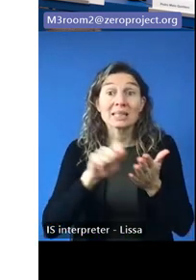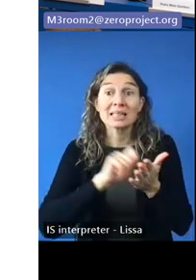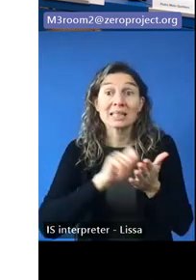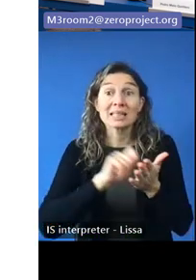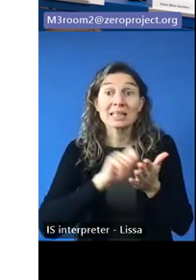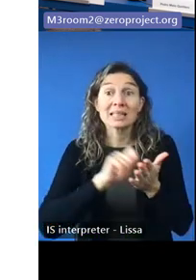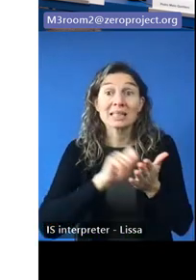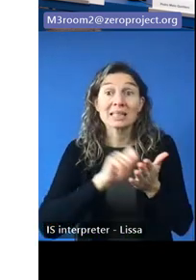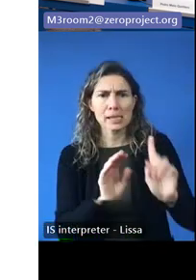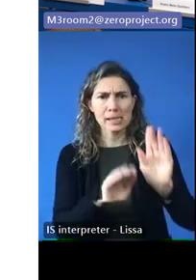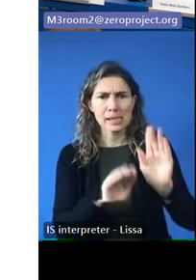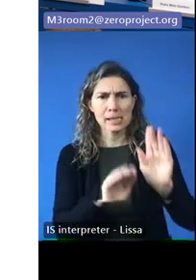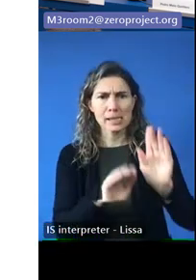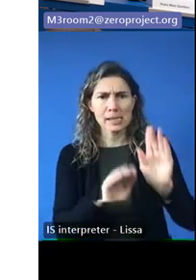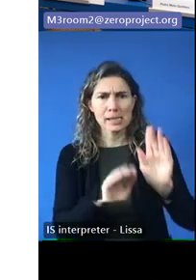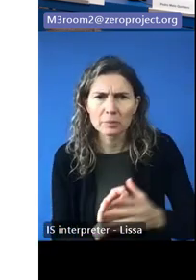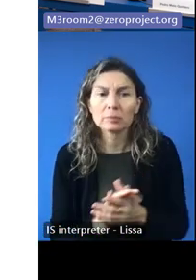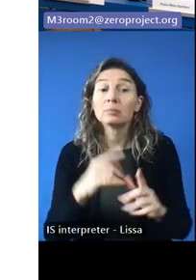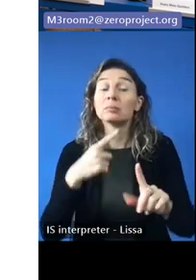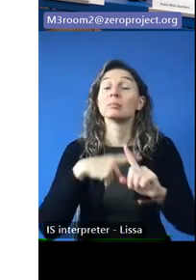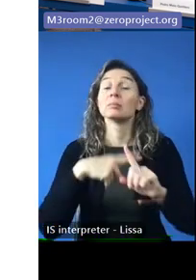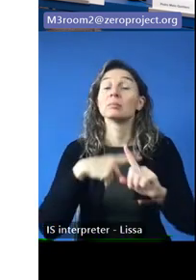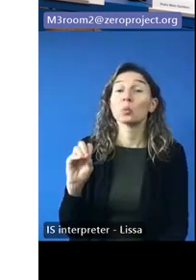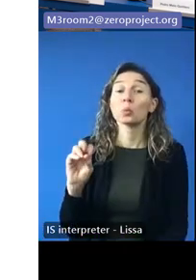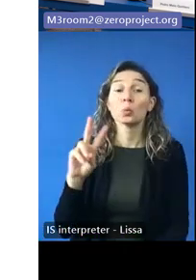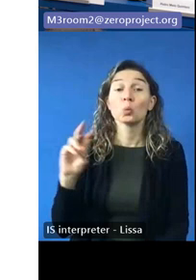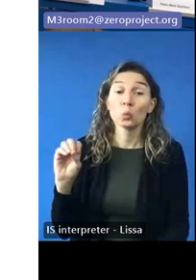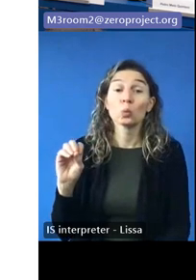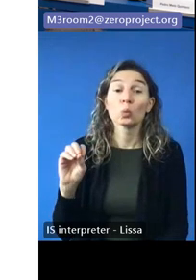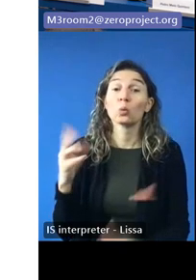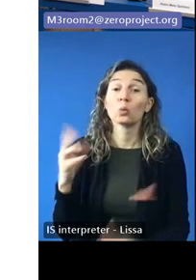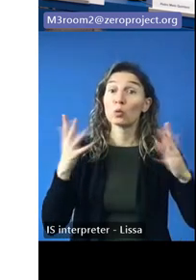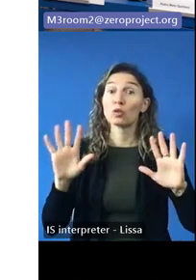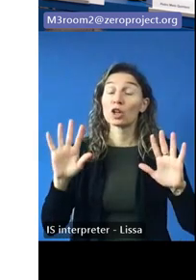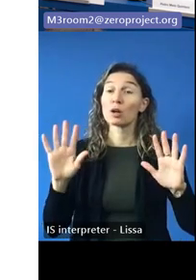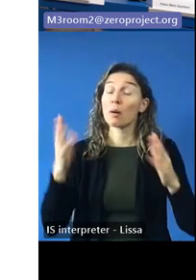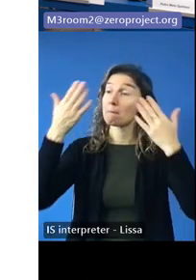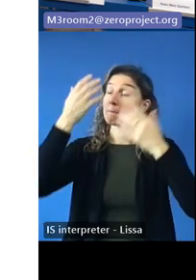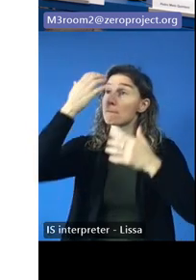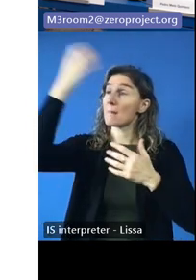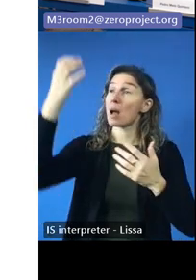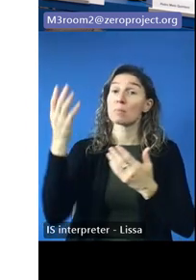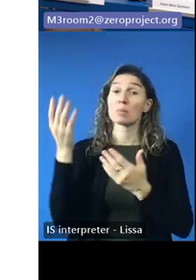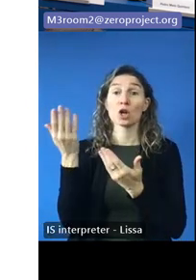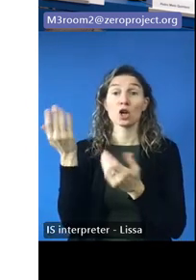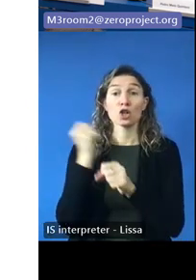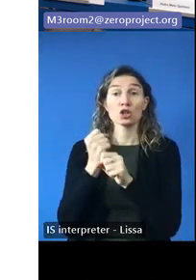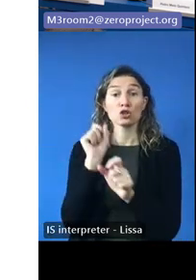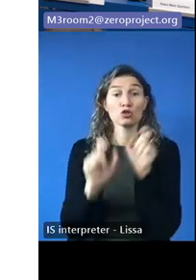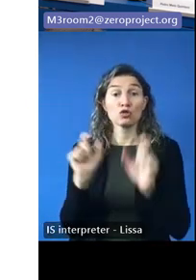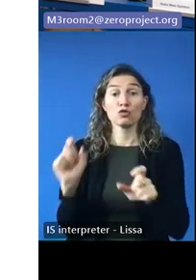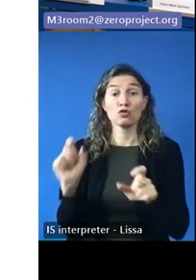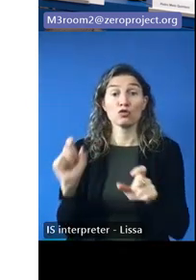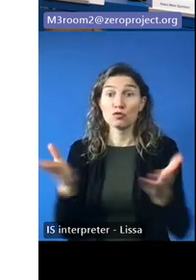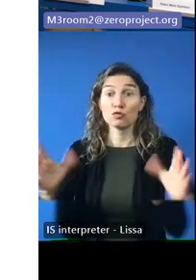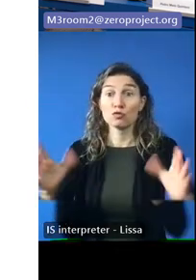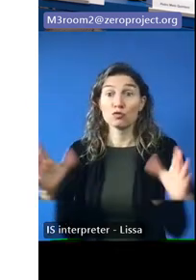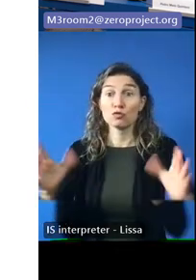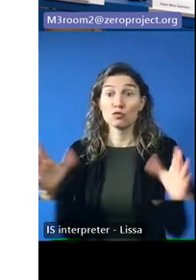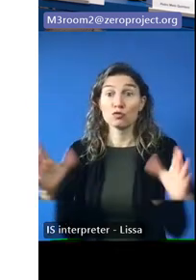disability. In 2020, we trained 152 public servants to promote an inclusive culture of care for women